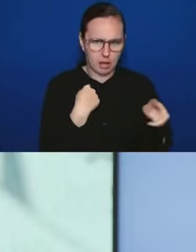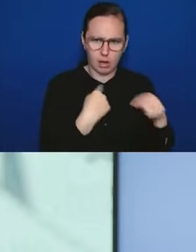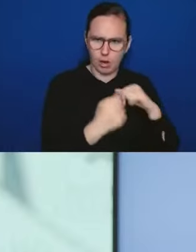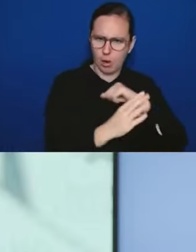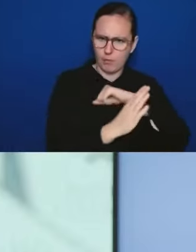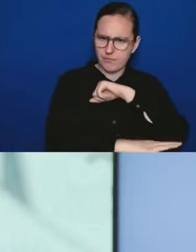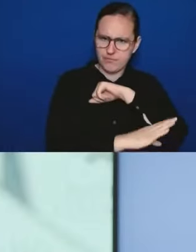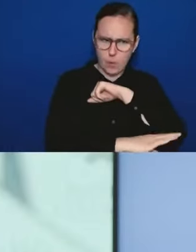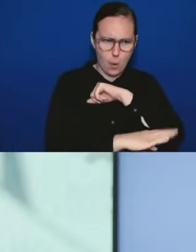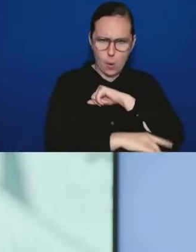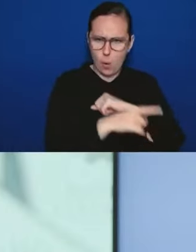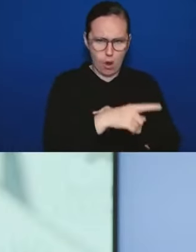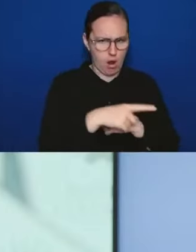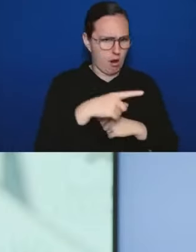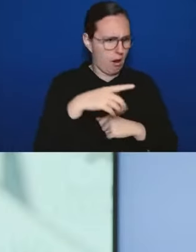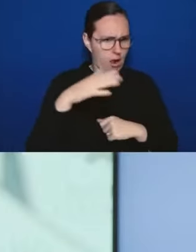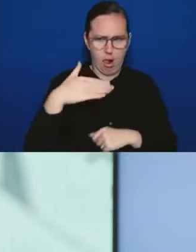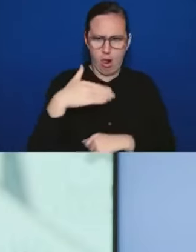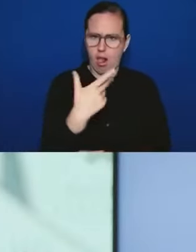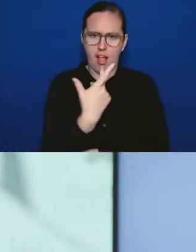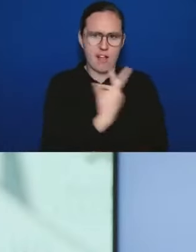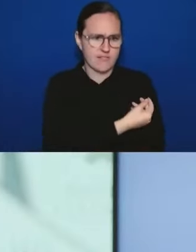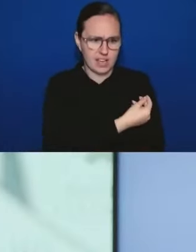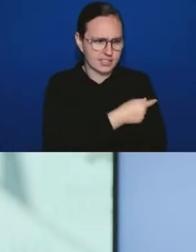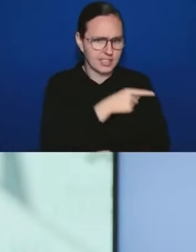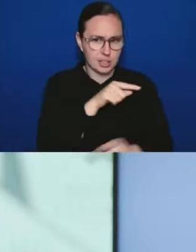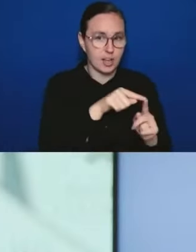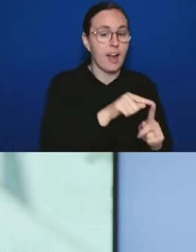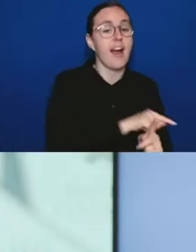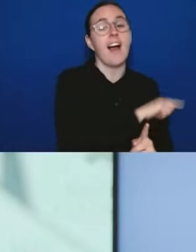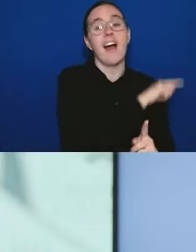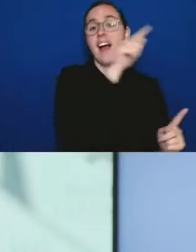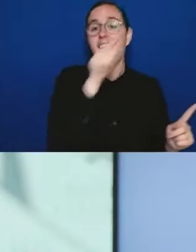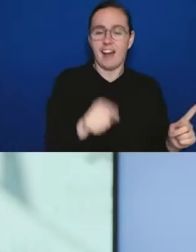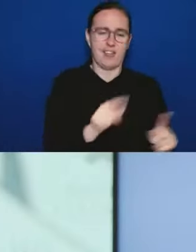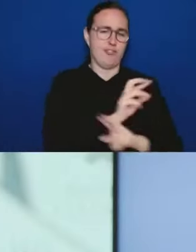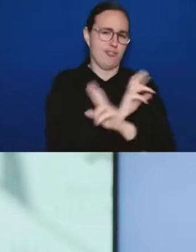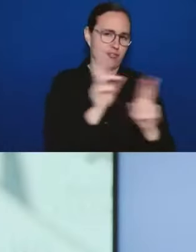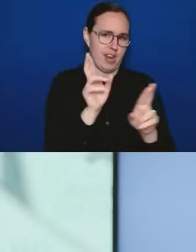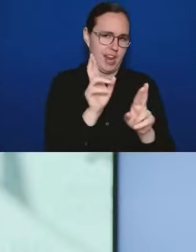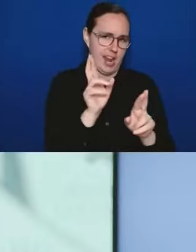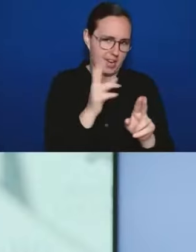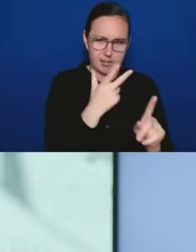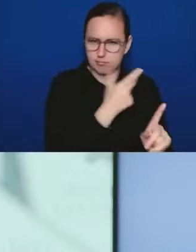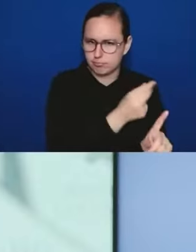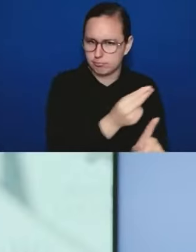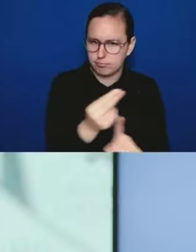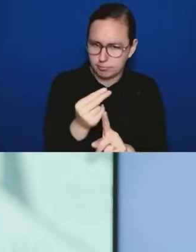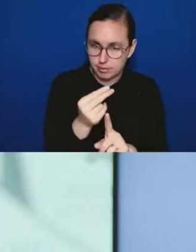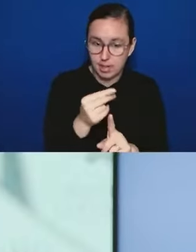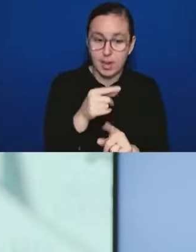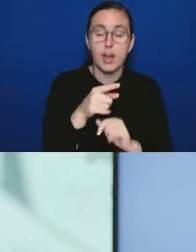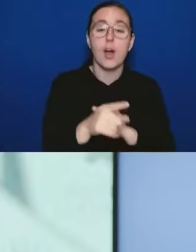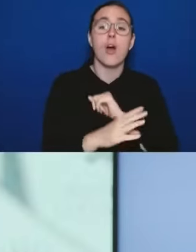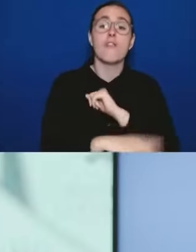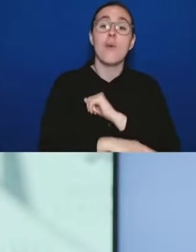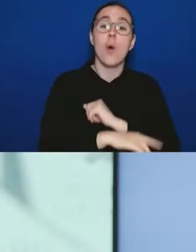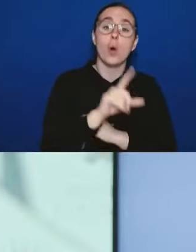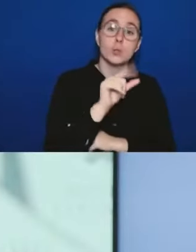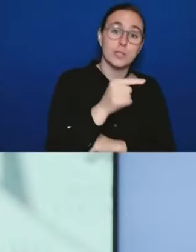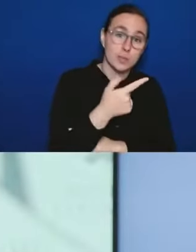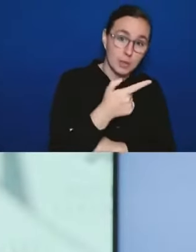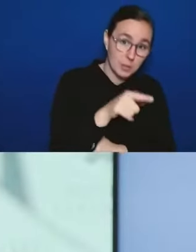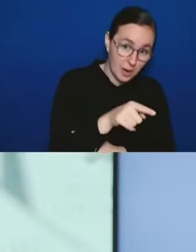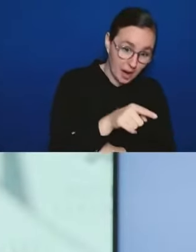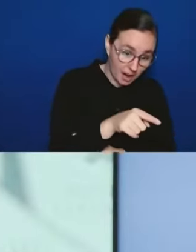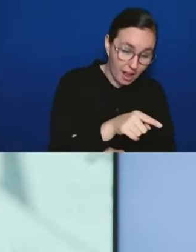first person in British Columbia. In the fall of 2021, in April of 2021, first of all, we had prepared with a